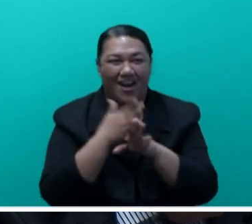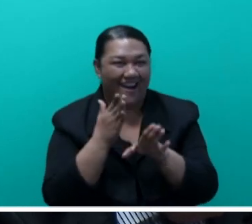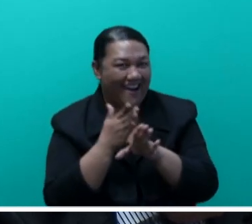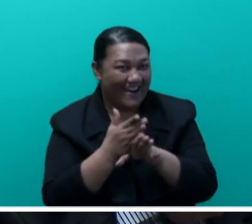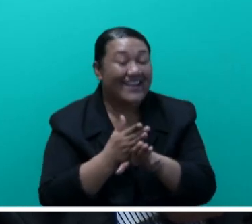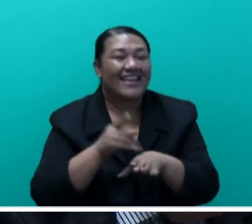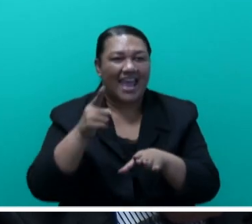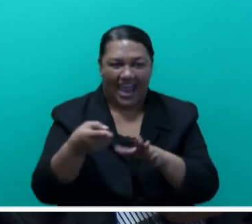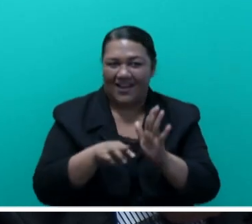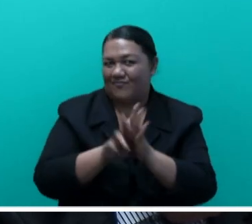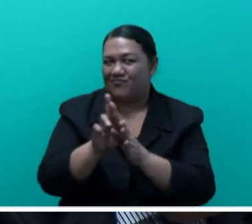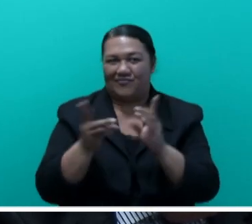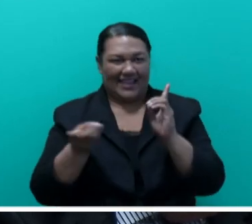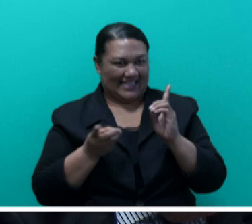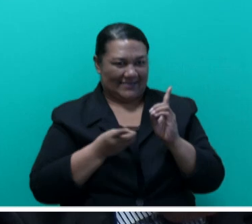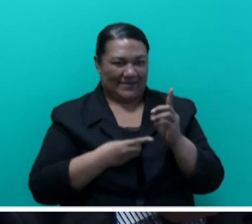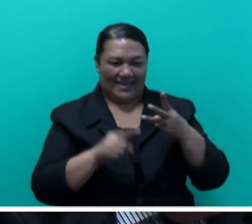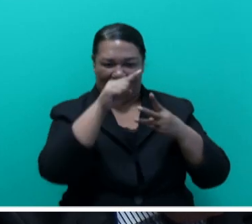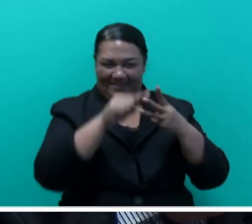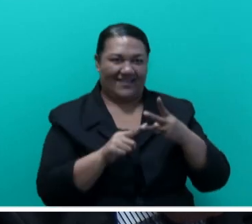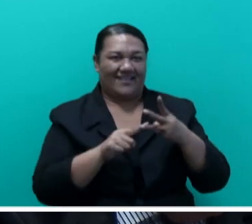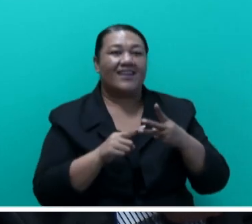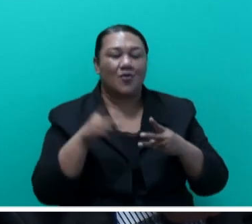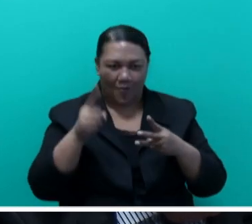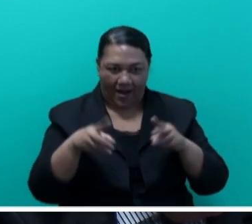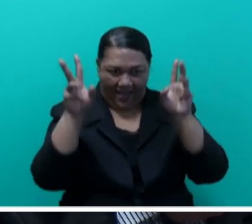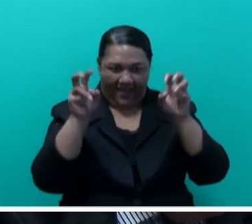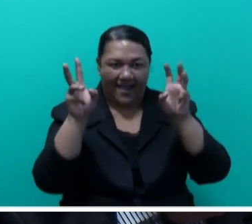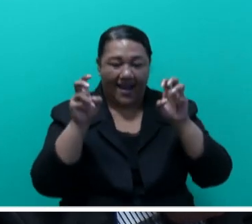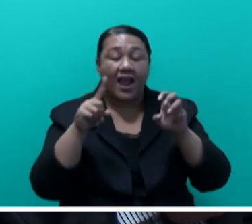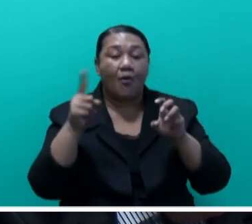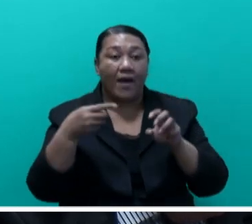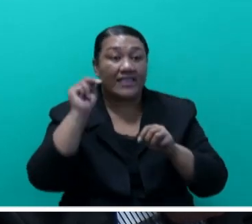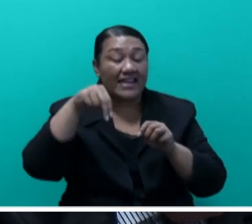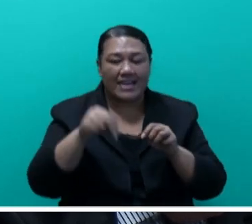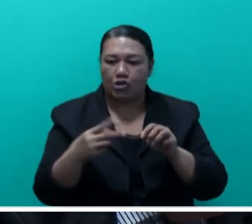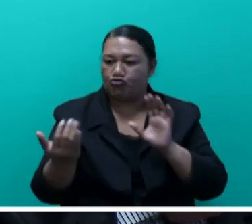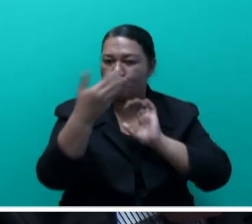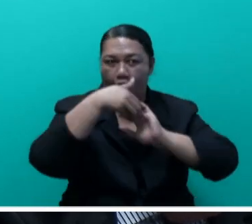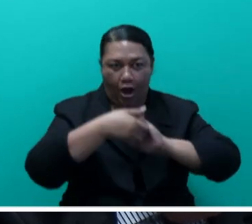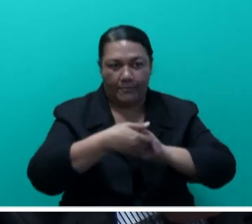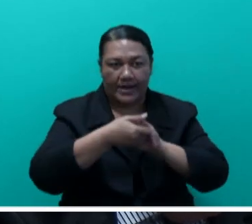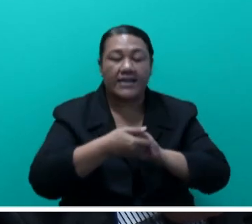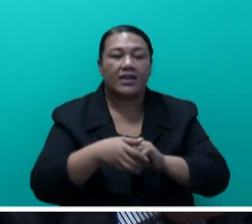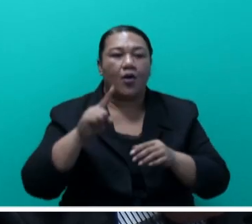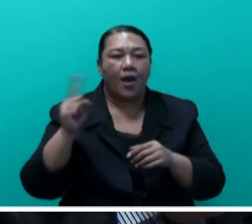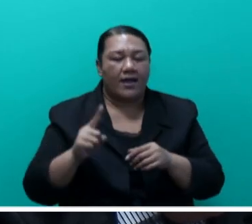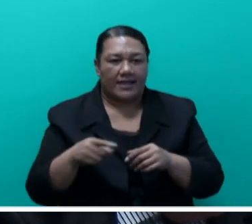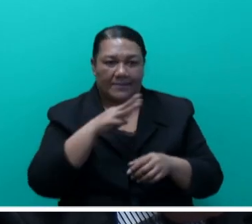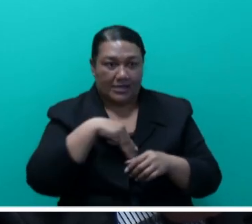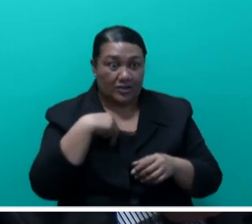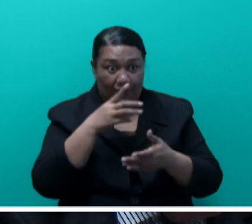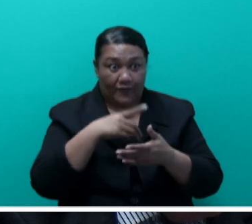and resilience. This policy highlights the need to closely collaborate with the Ministry of Education to